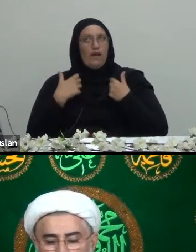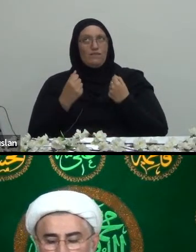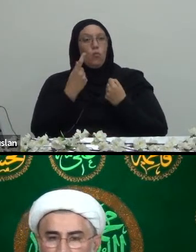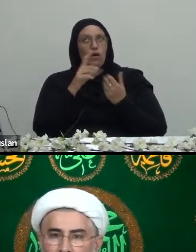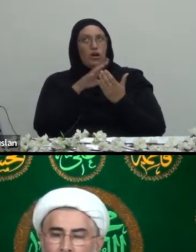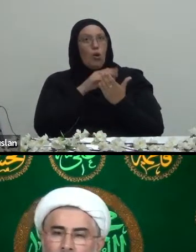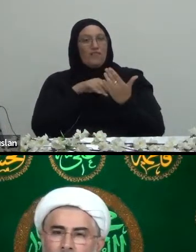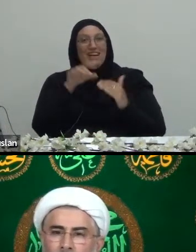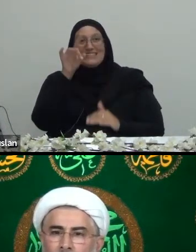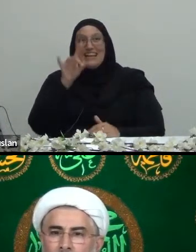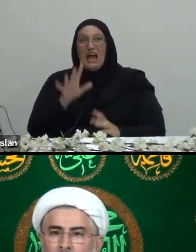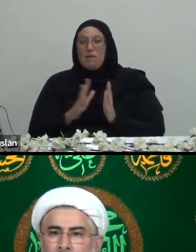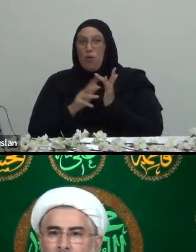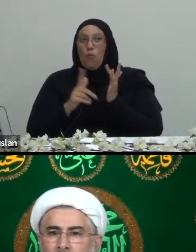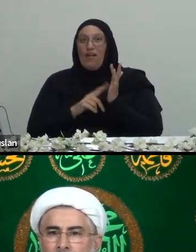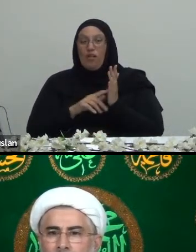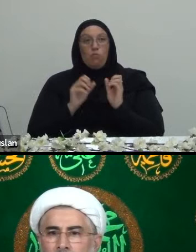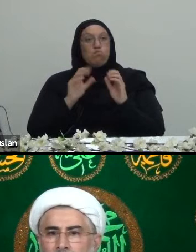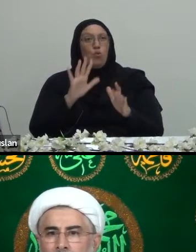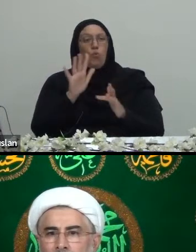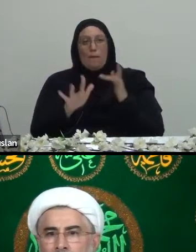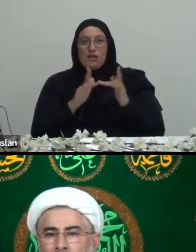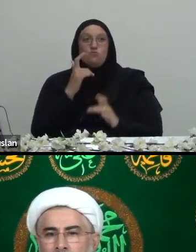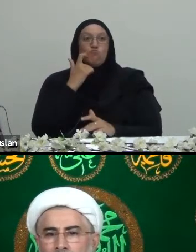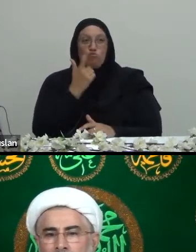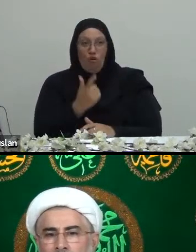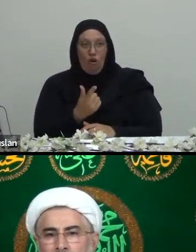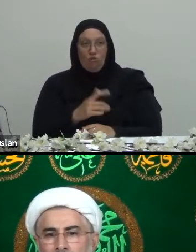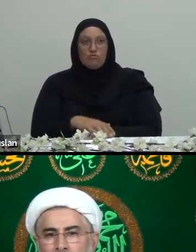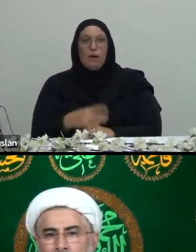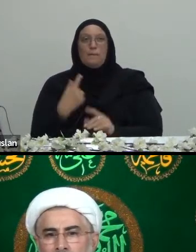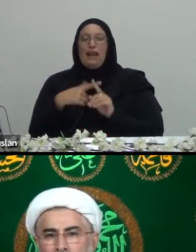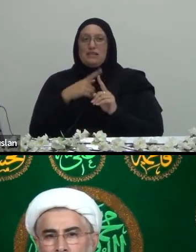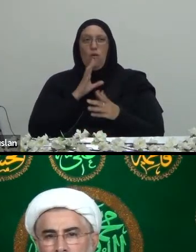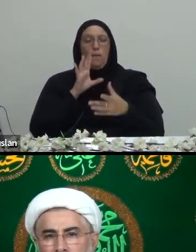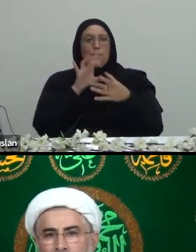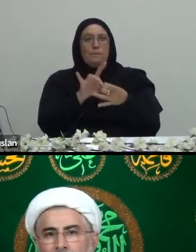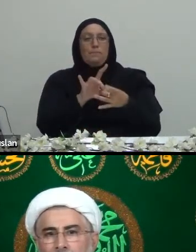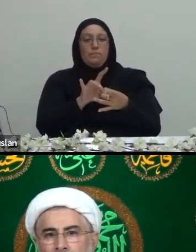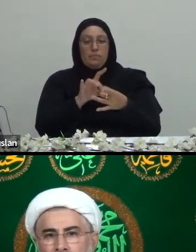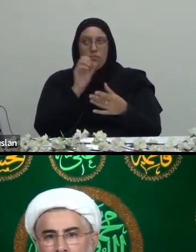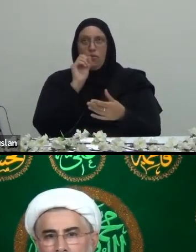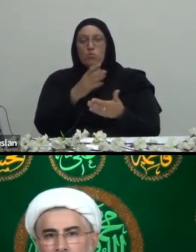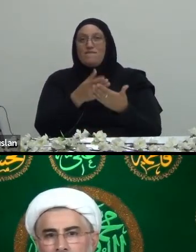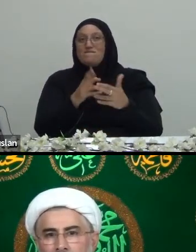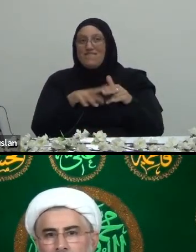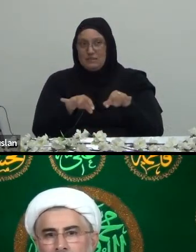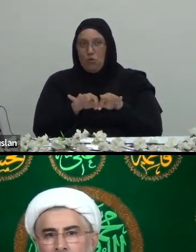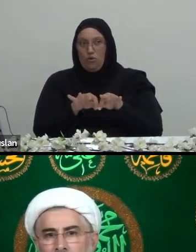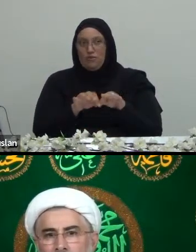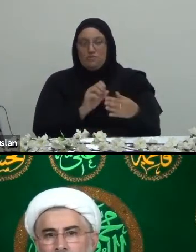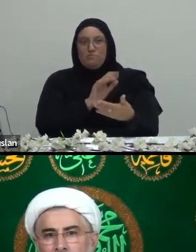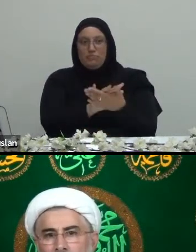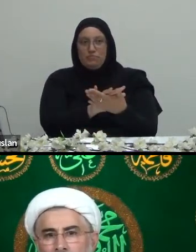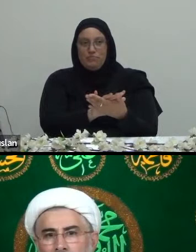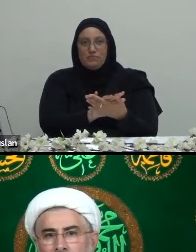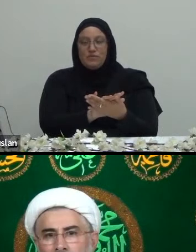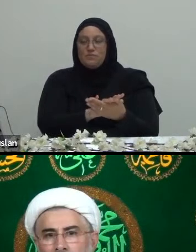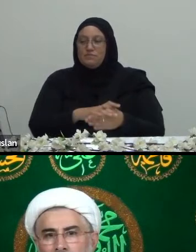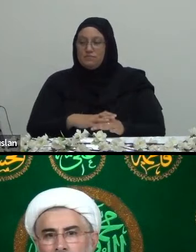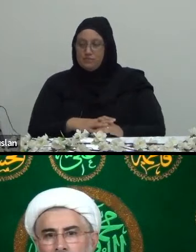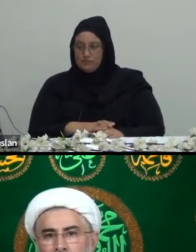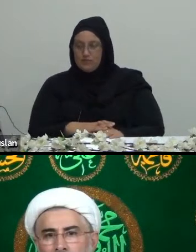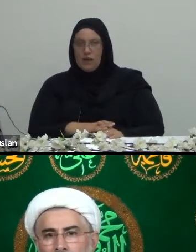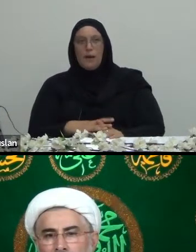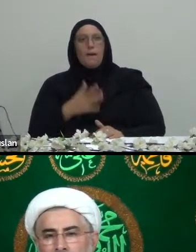on our website tomorrow, inshallah, and we will also post the link to that on our Facebook page. Please keep in